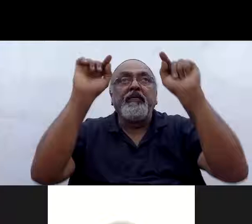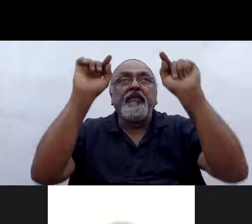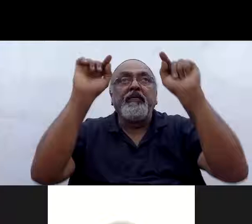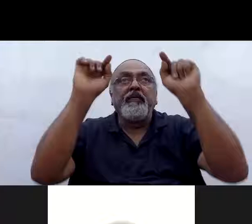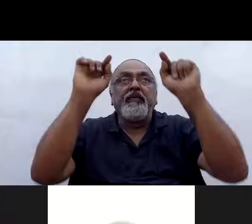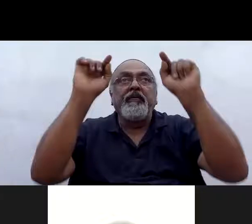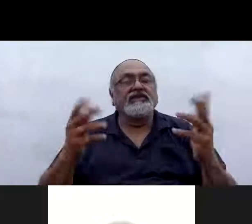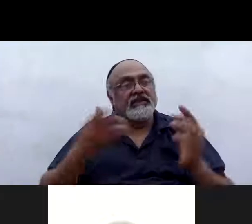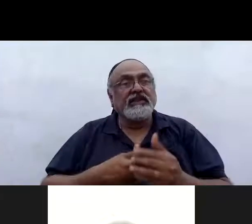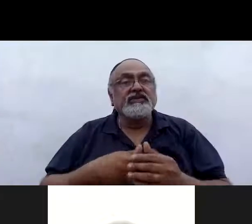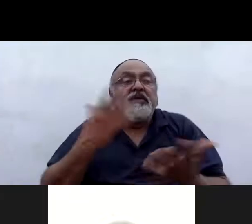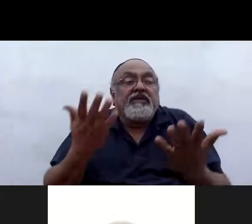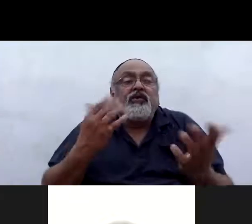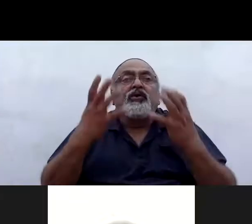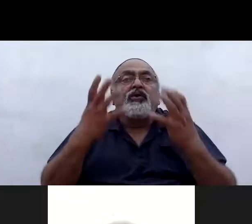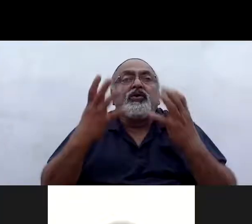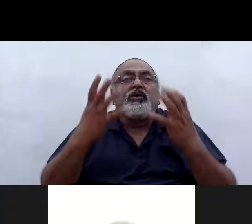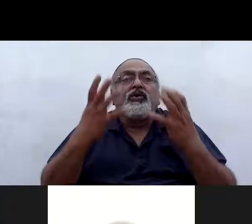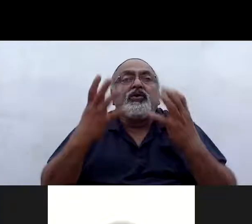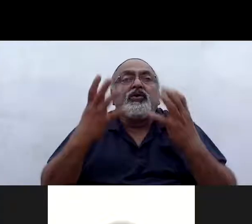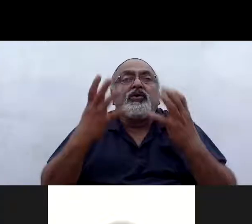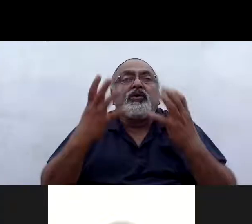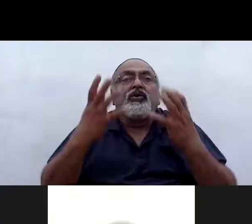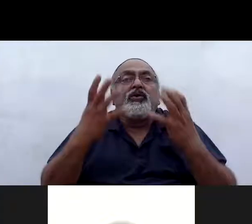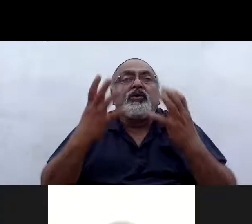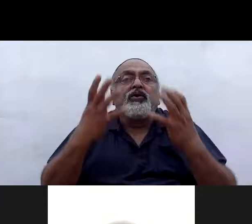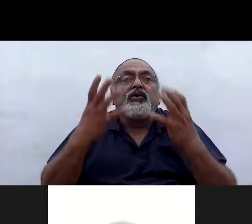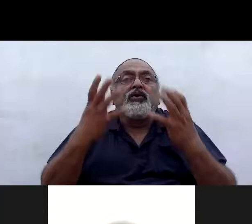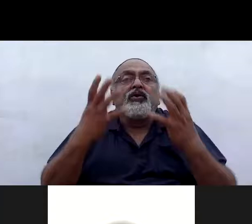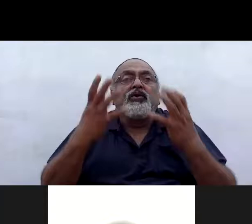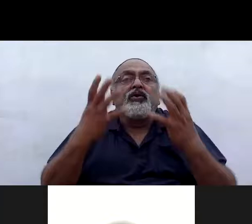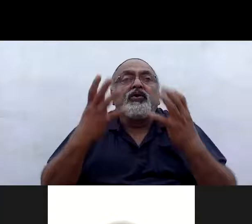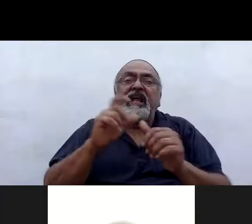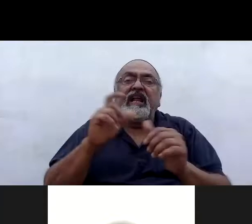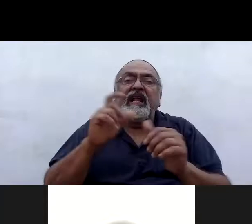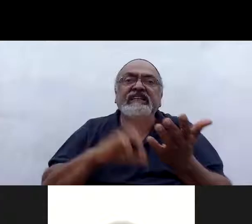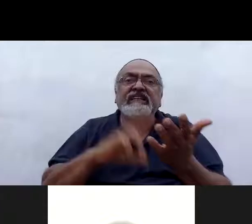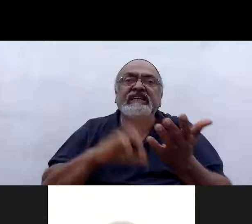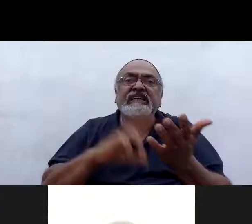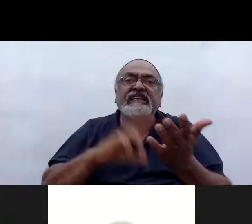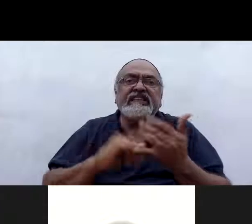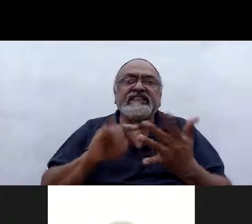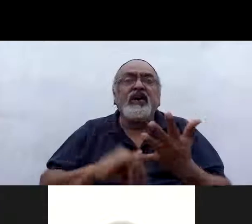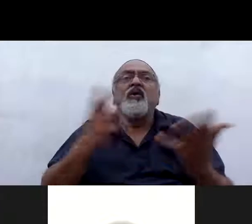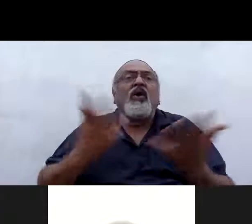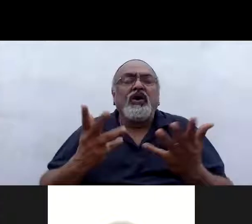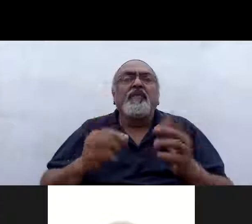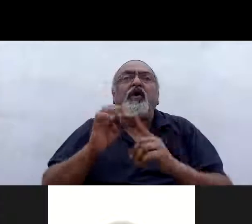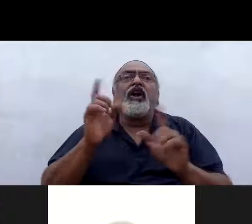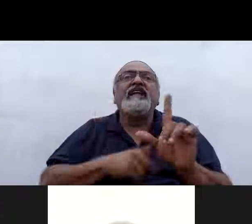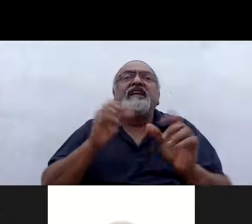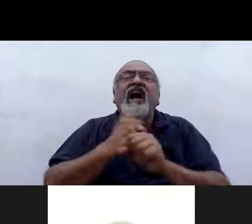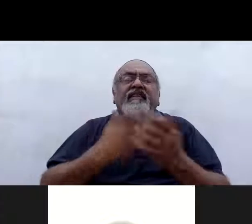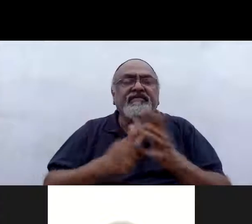pointers like what narco-analysis is, what polygraph, what brain electrical activation profile is, so on and so